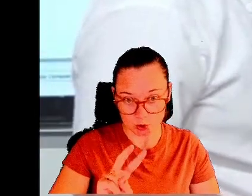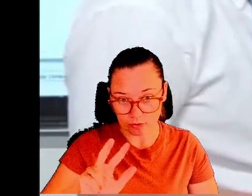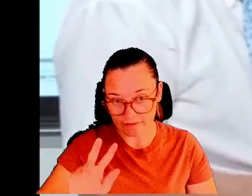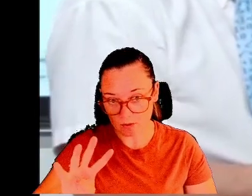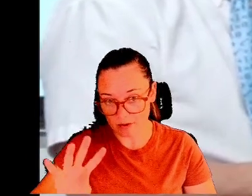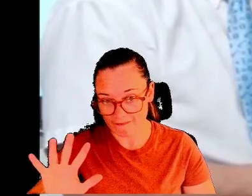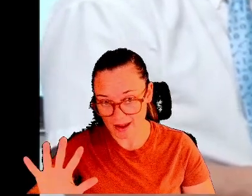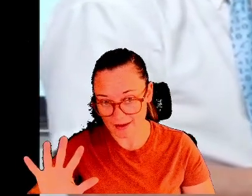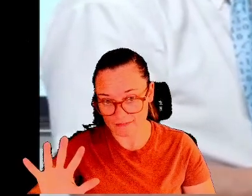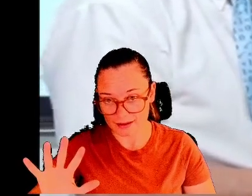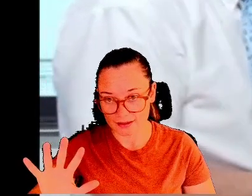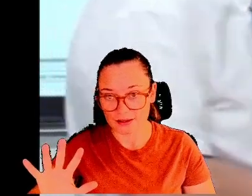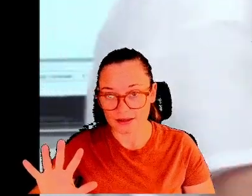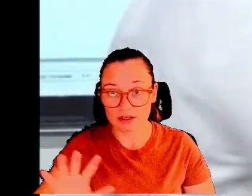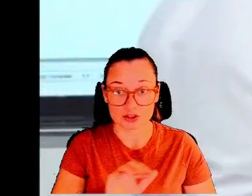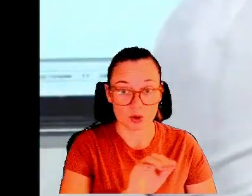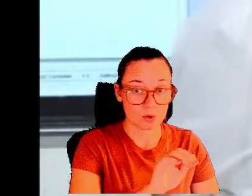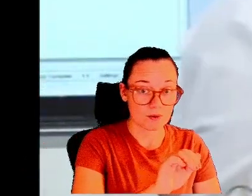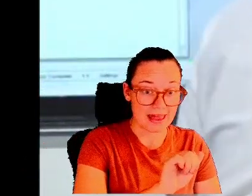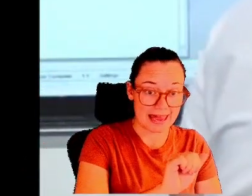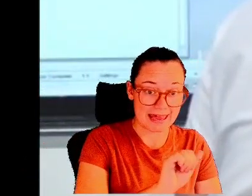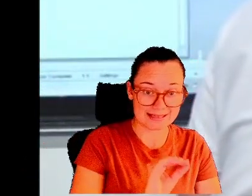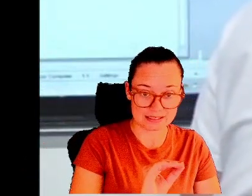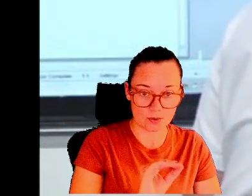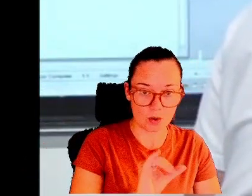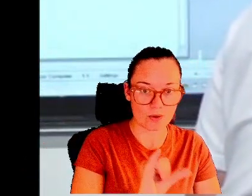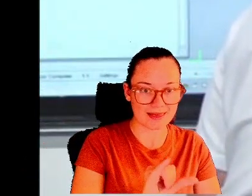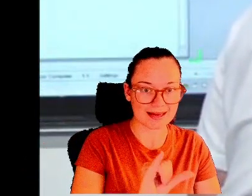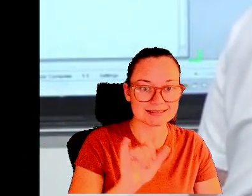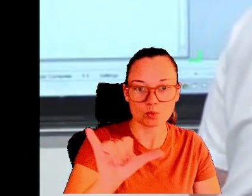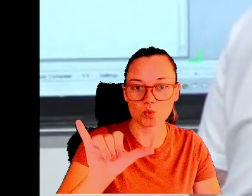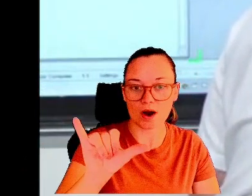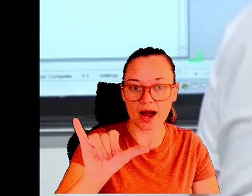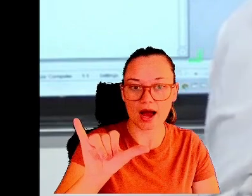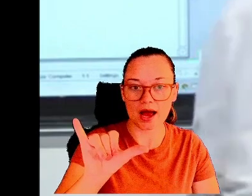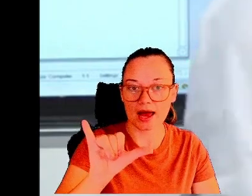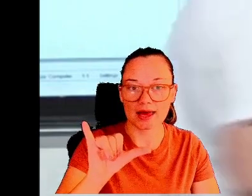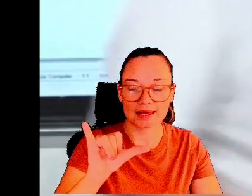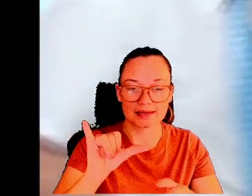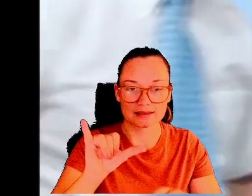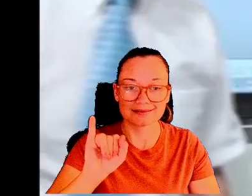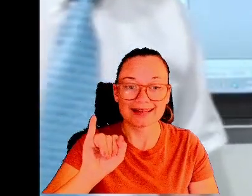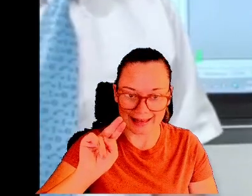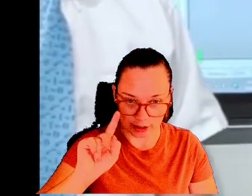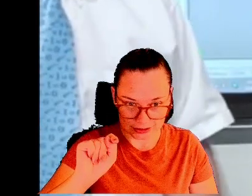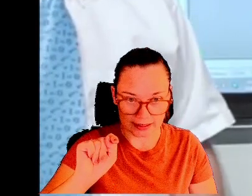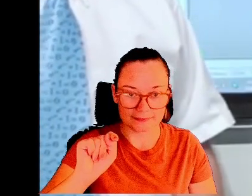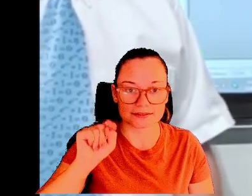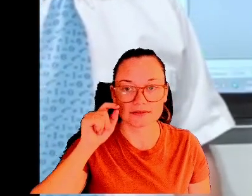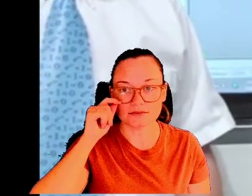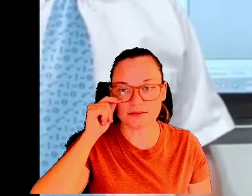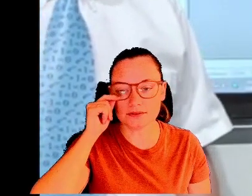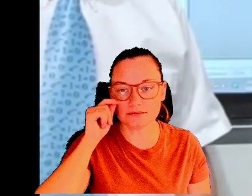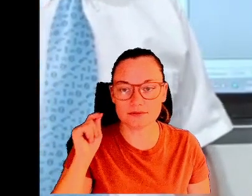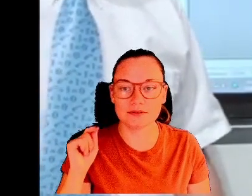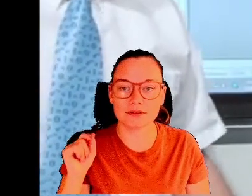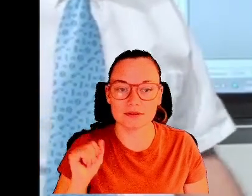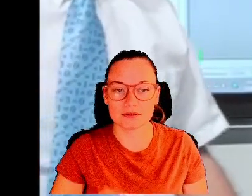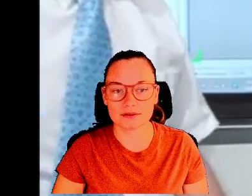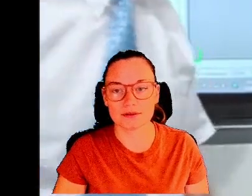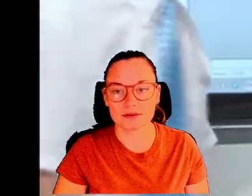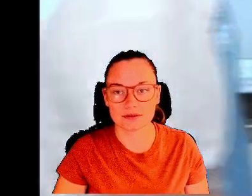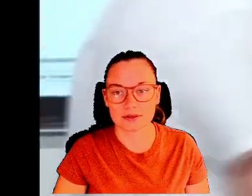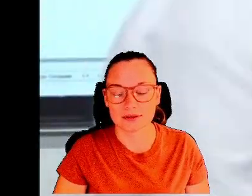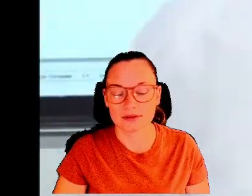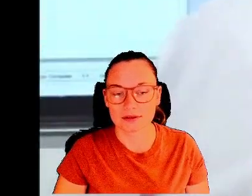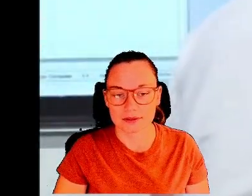that's what we always put out in front. So that's right, 5/3, and there's our formula, okay? So now